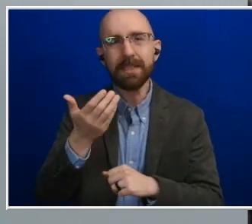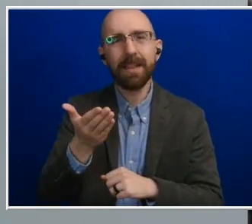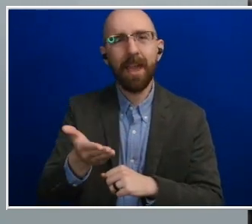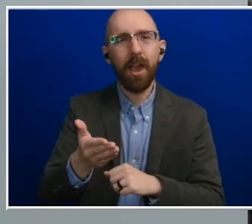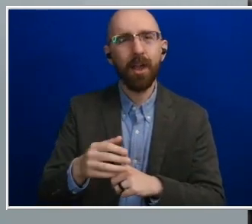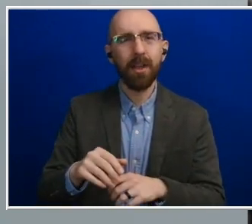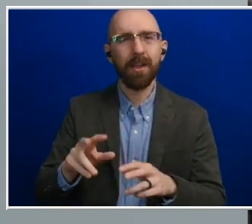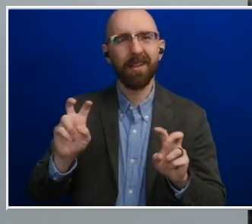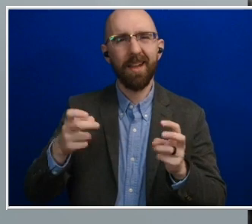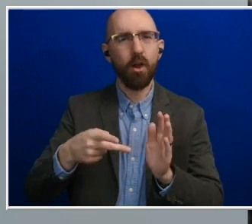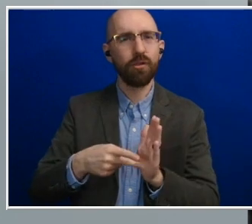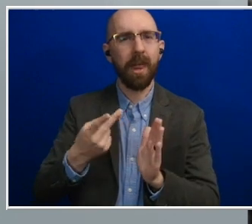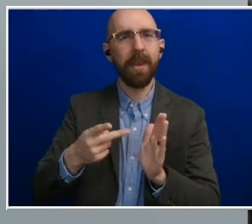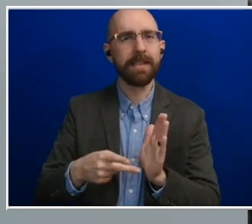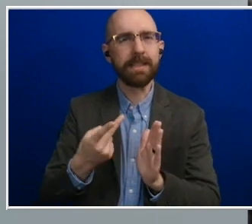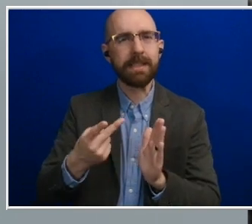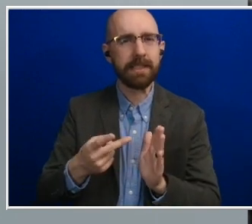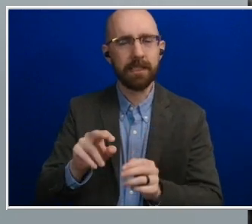the brain,